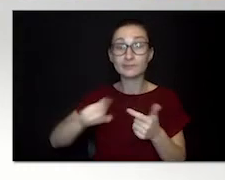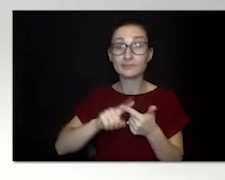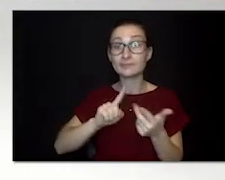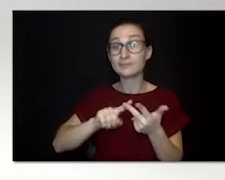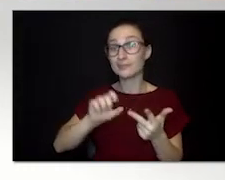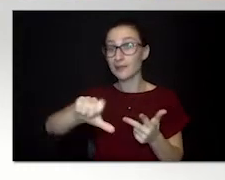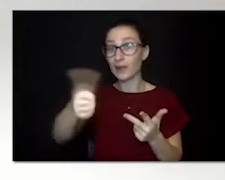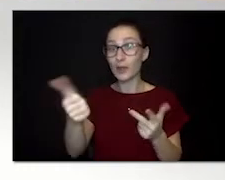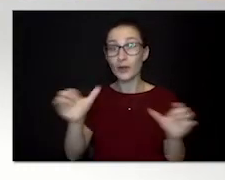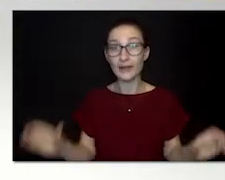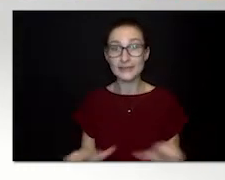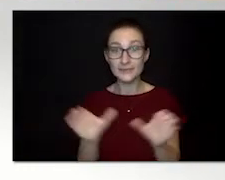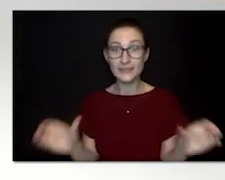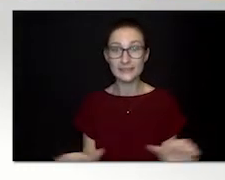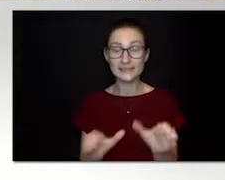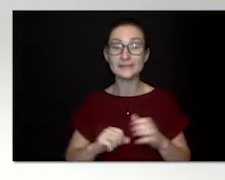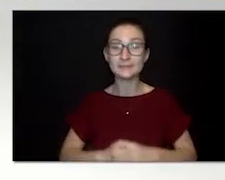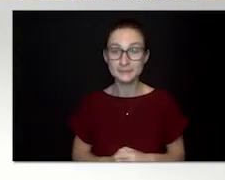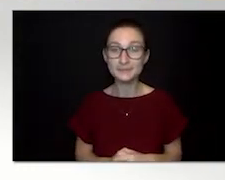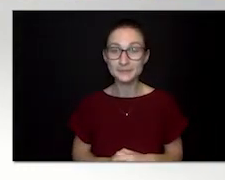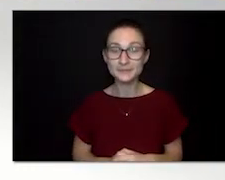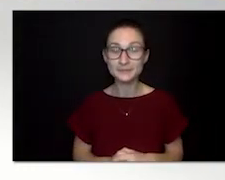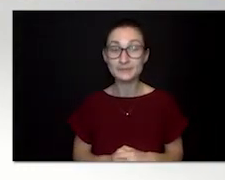what extracurriculars they do.